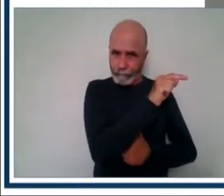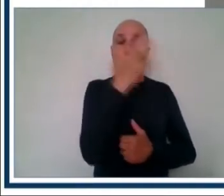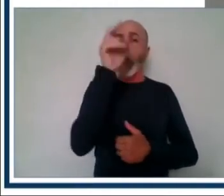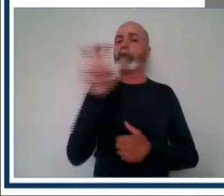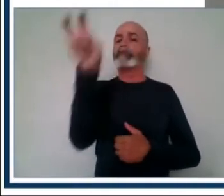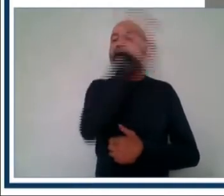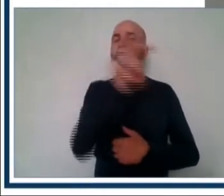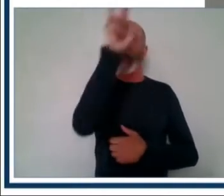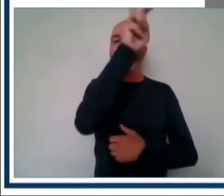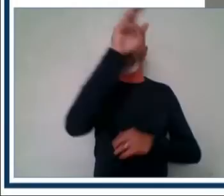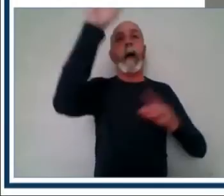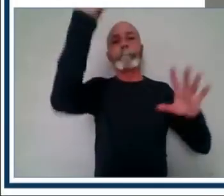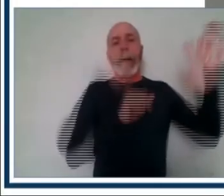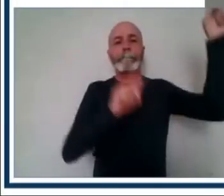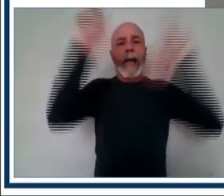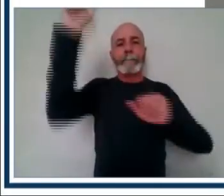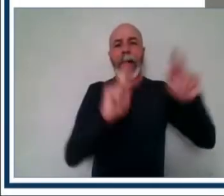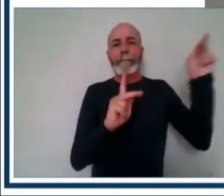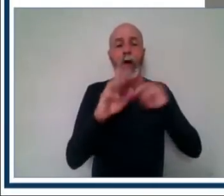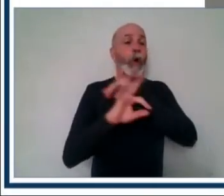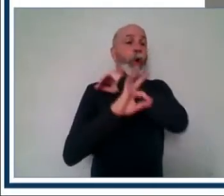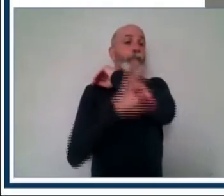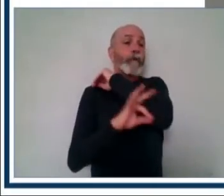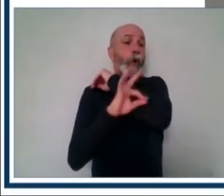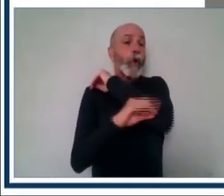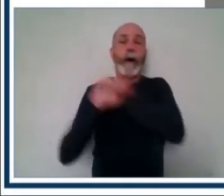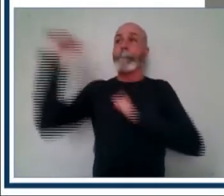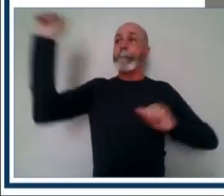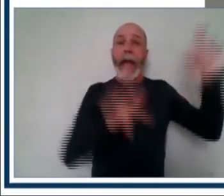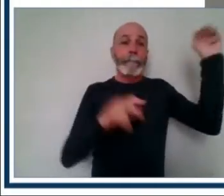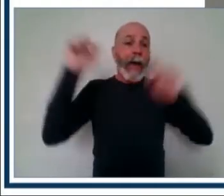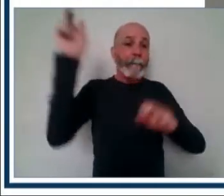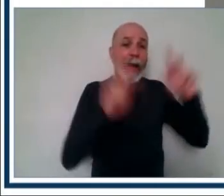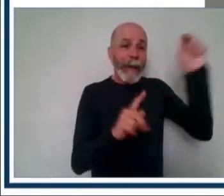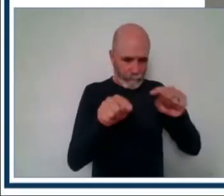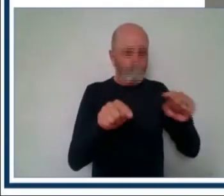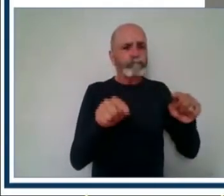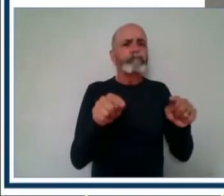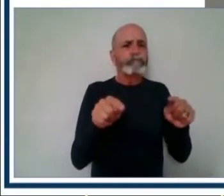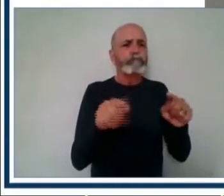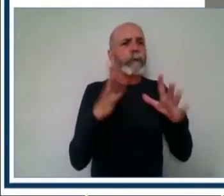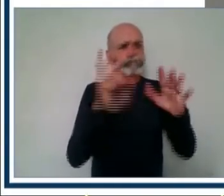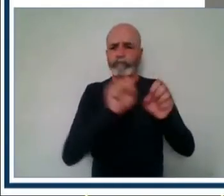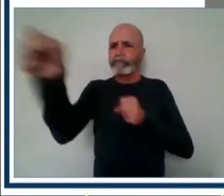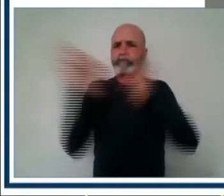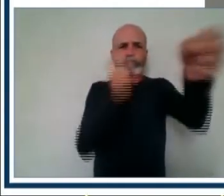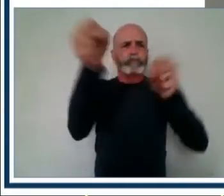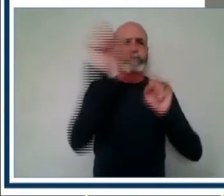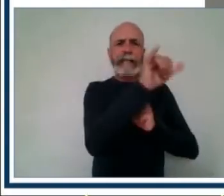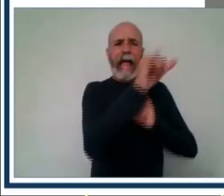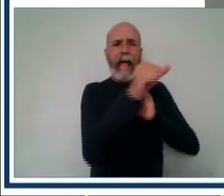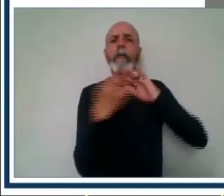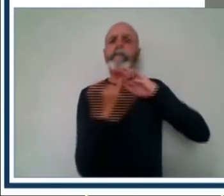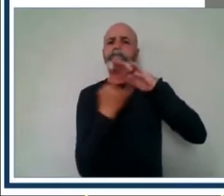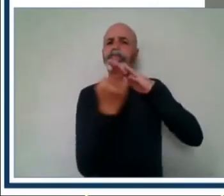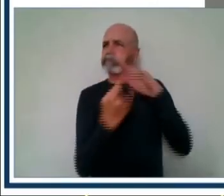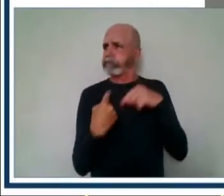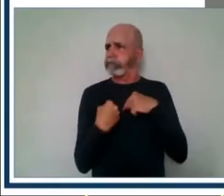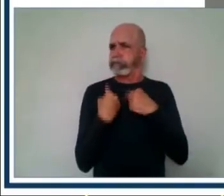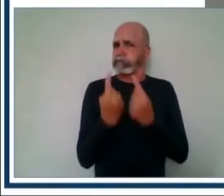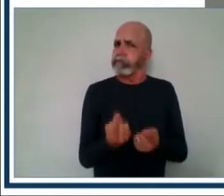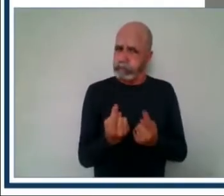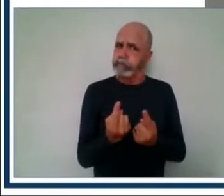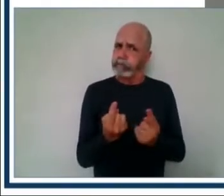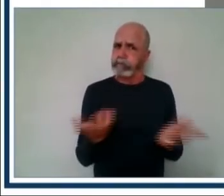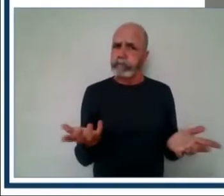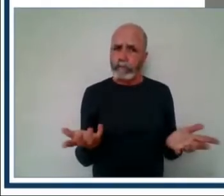some foreign students, all of whom are quarantining as they're supposed to. So there's no risk of transmitting further. And all the other cases, there's one in